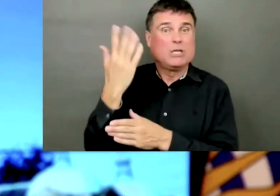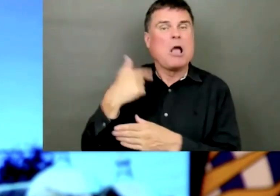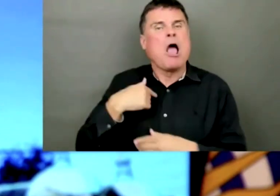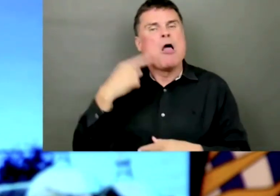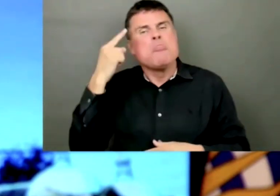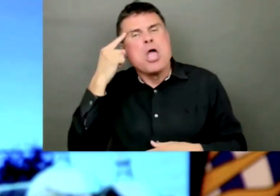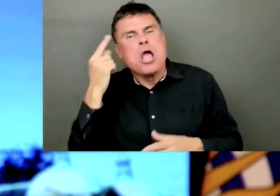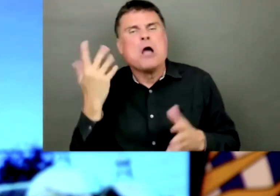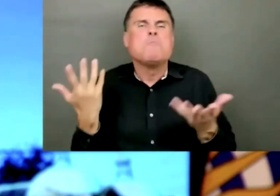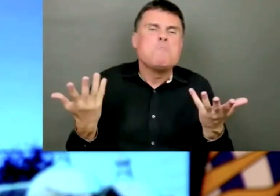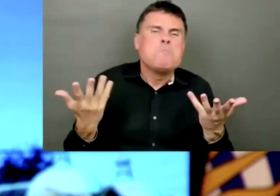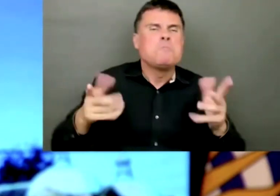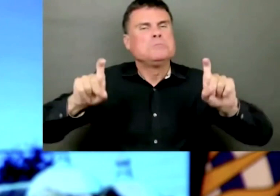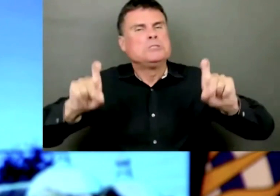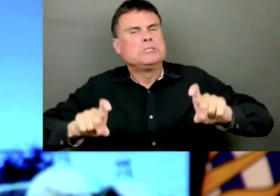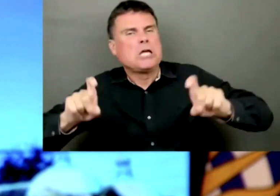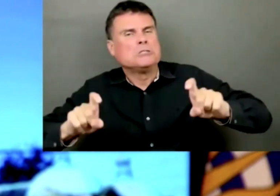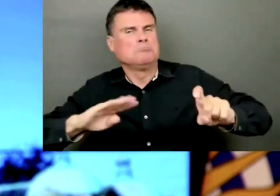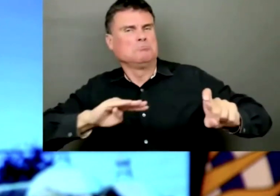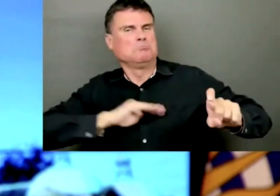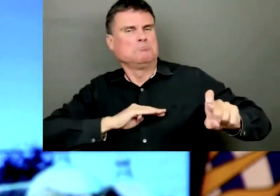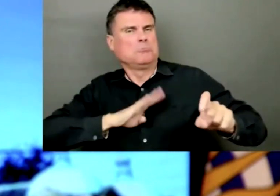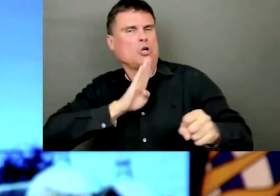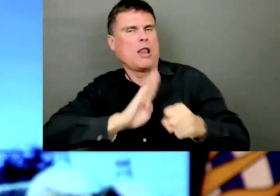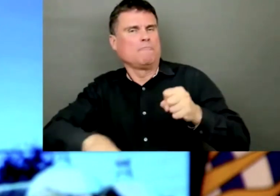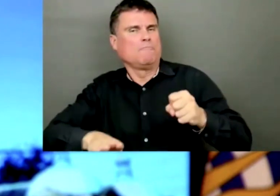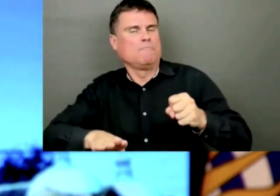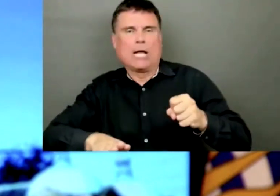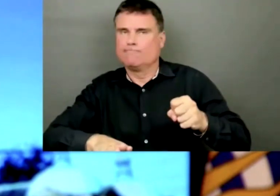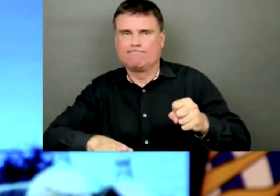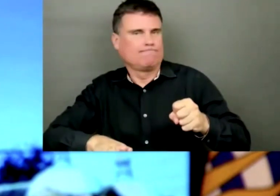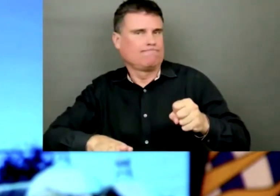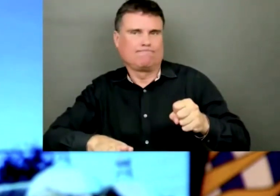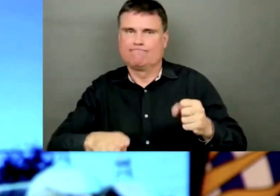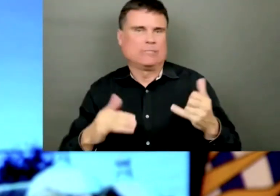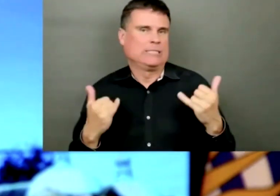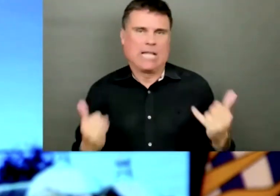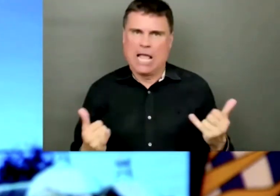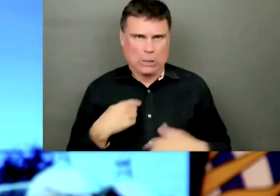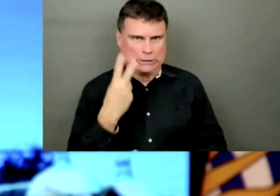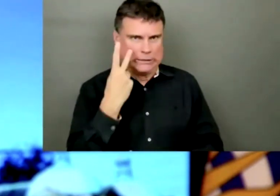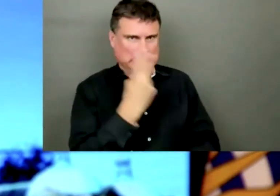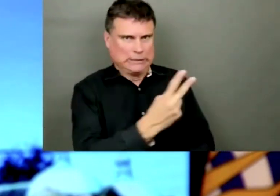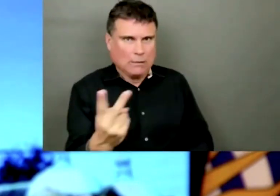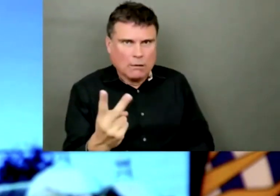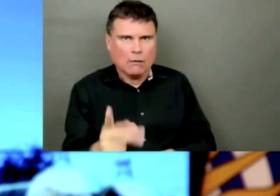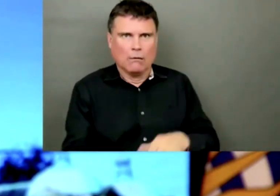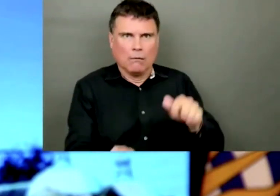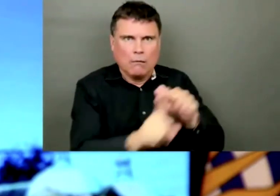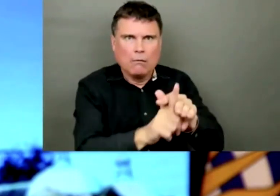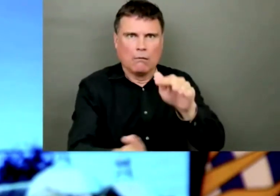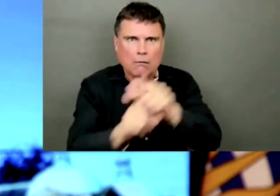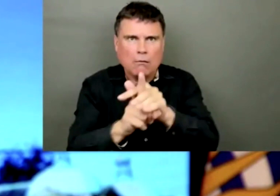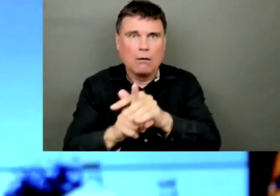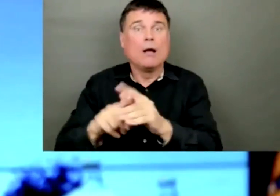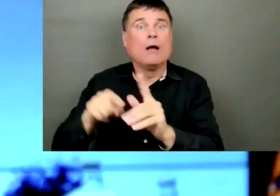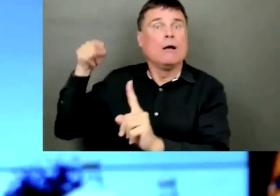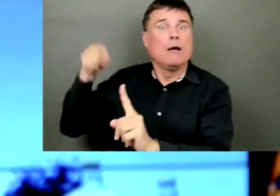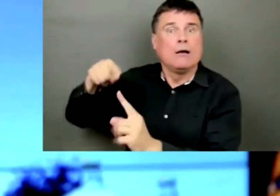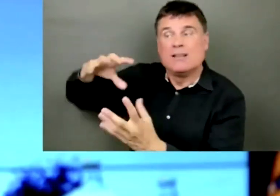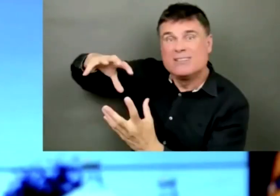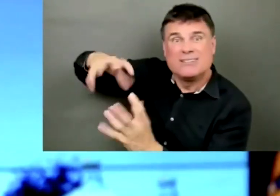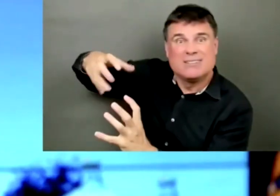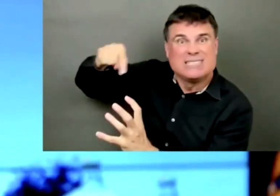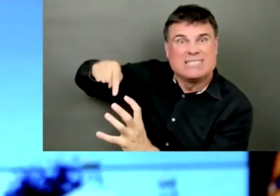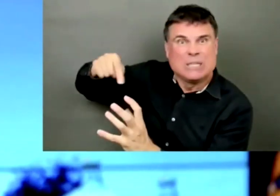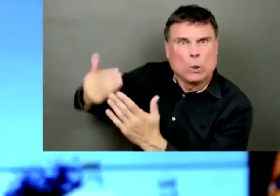testing in place. We have now seen with the transmission of the new variants that we need extra protection in